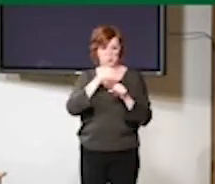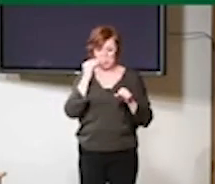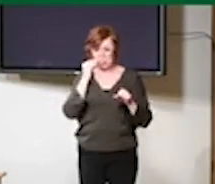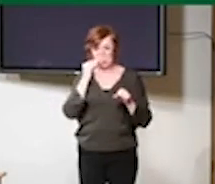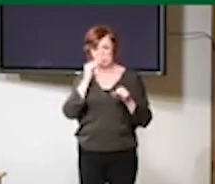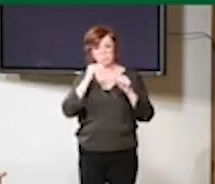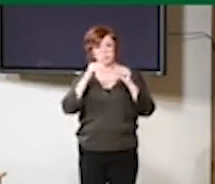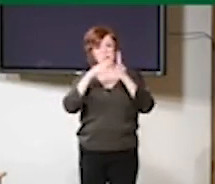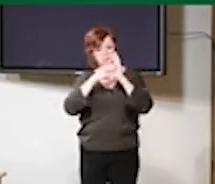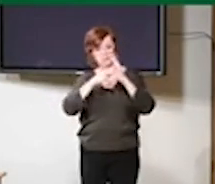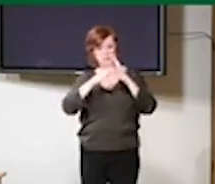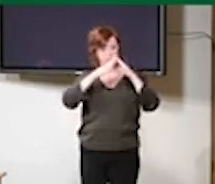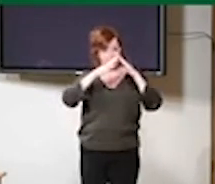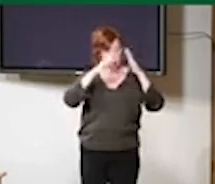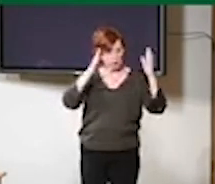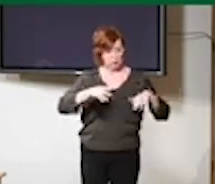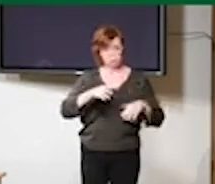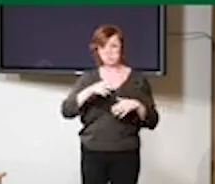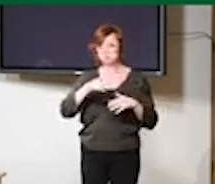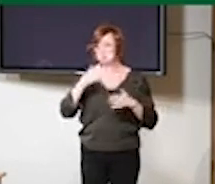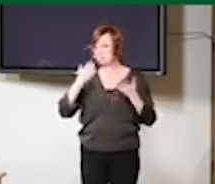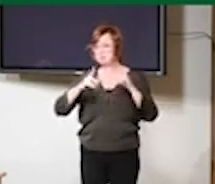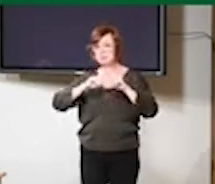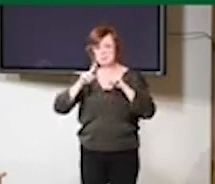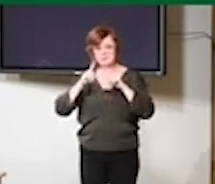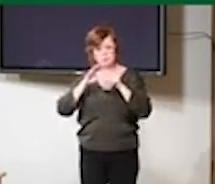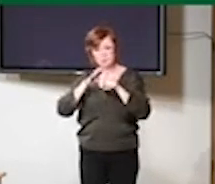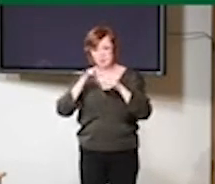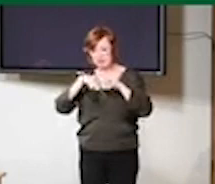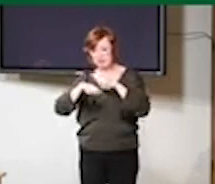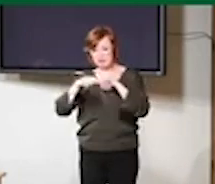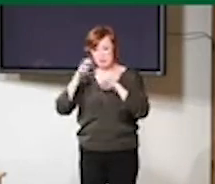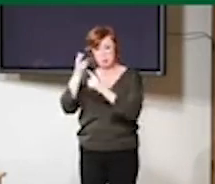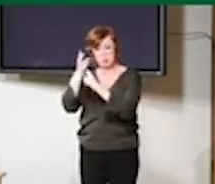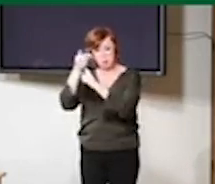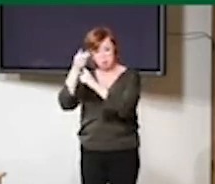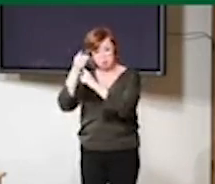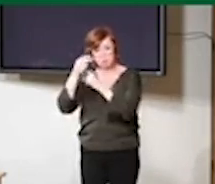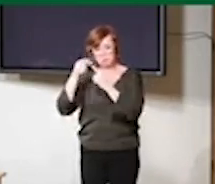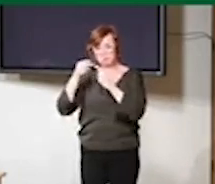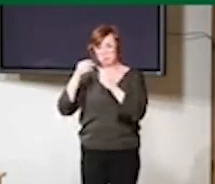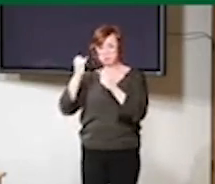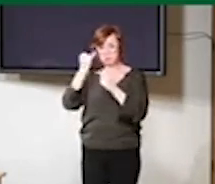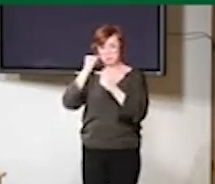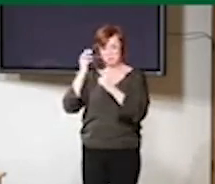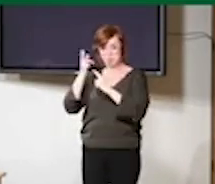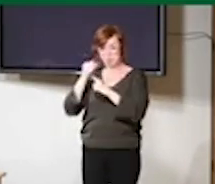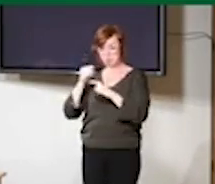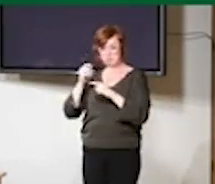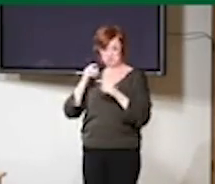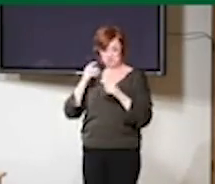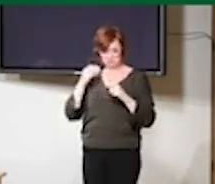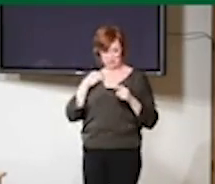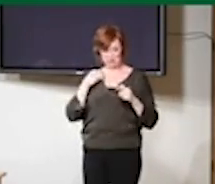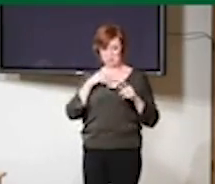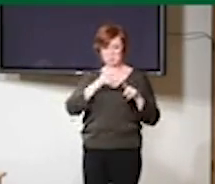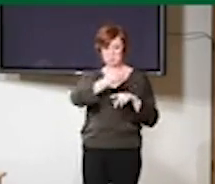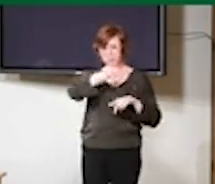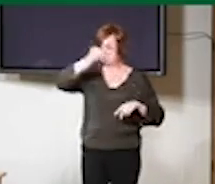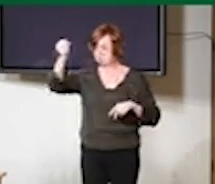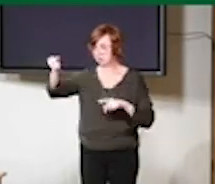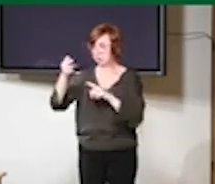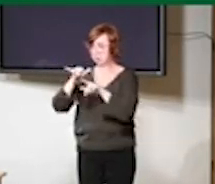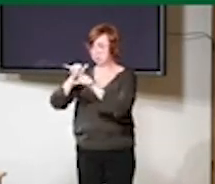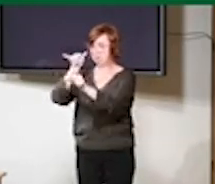are they? Also, what are the protocols for that? Thank you. So at this point, I'm not aware of any situation